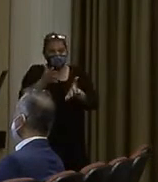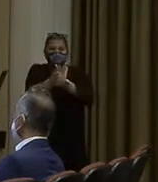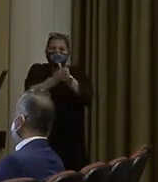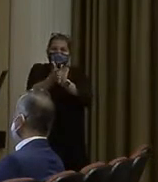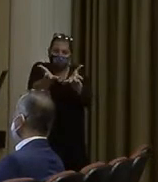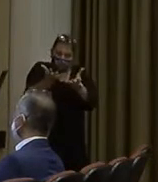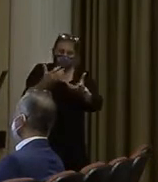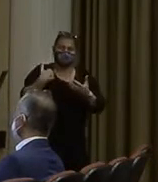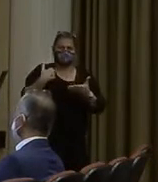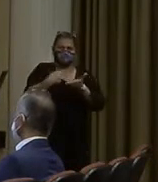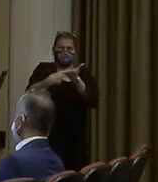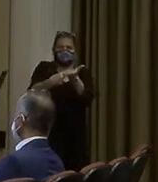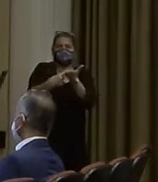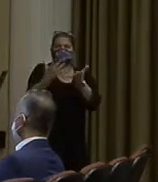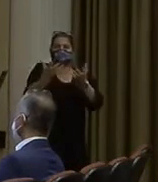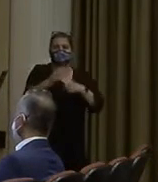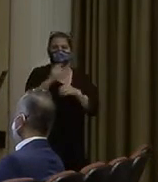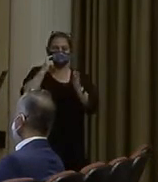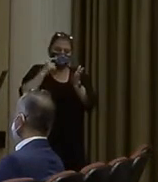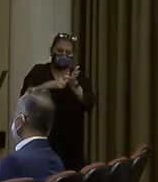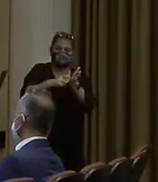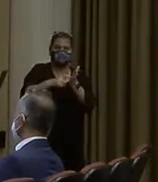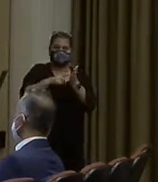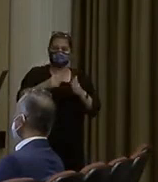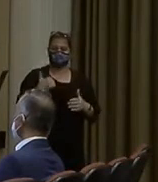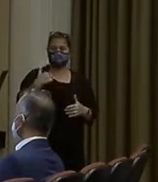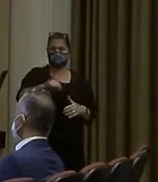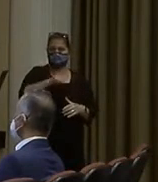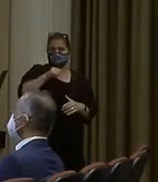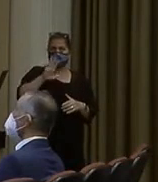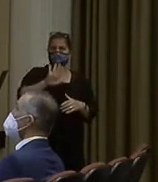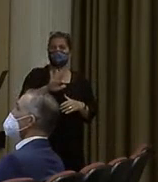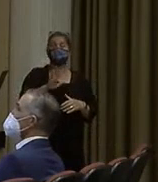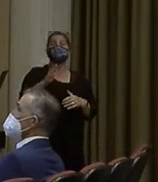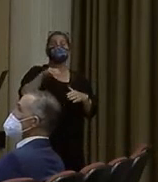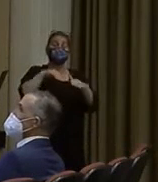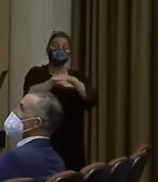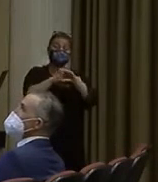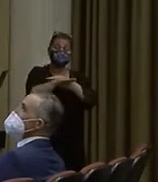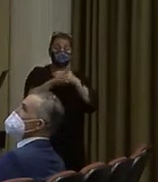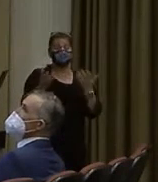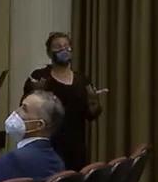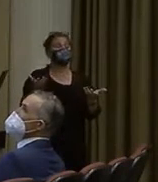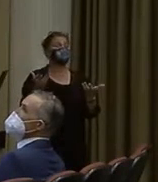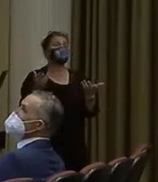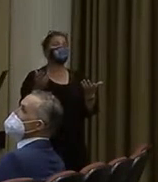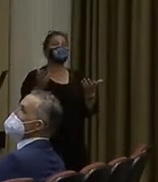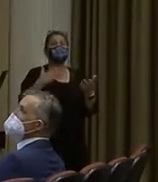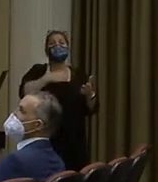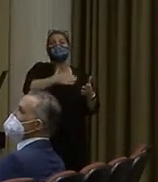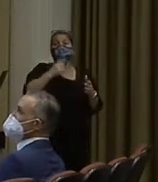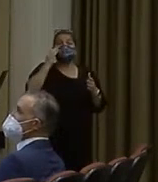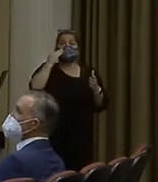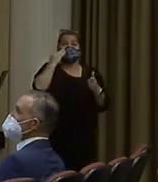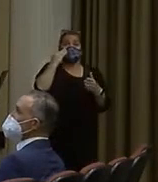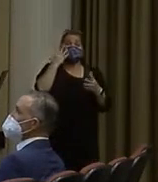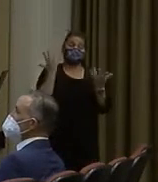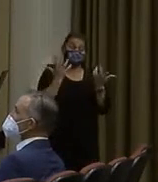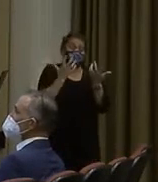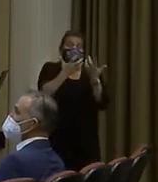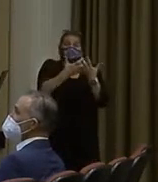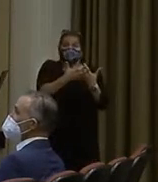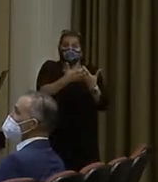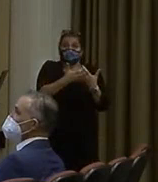that recognized, excuse me, and have pride in that. Accessibility, please know that